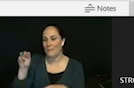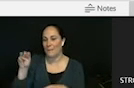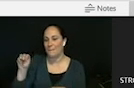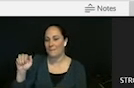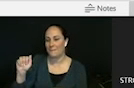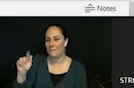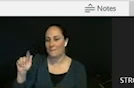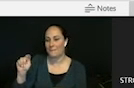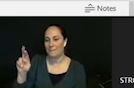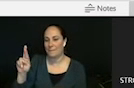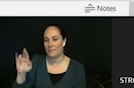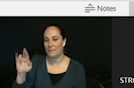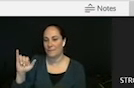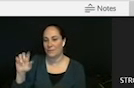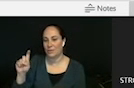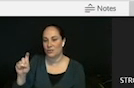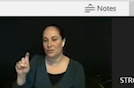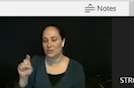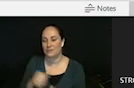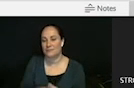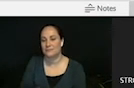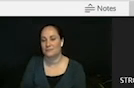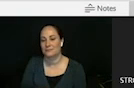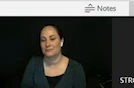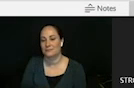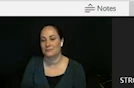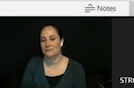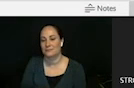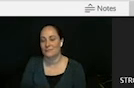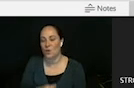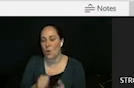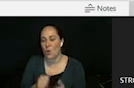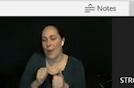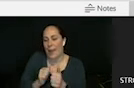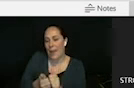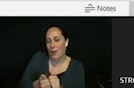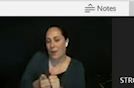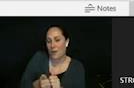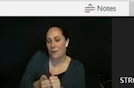image processing is, how do you rotate an image?